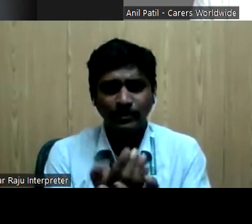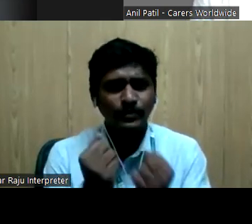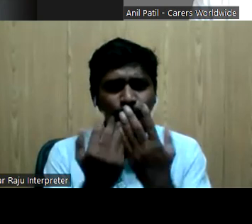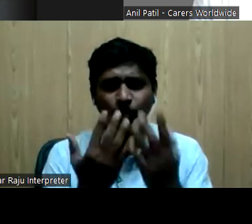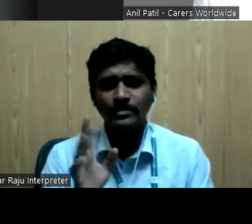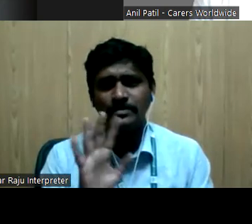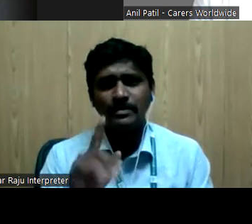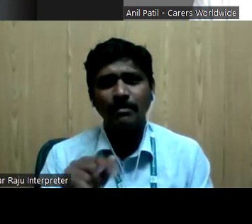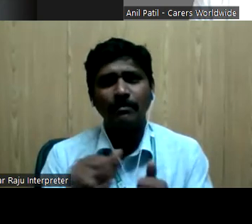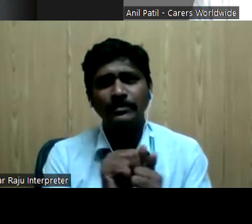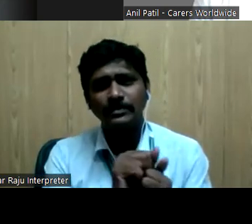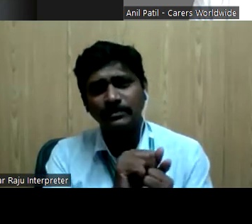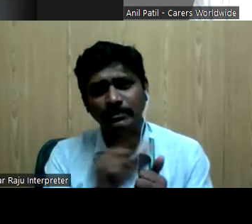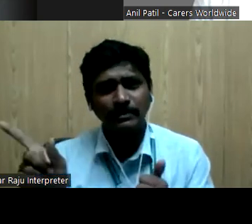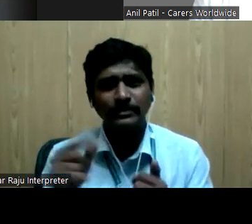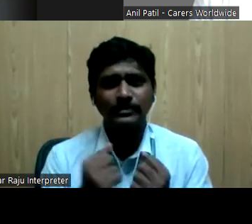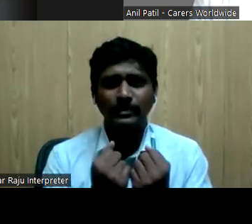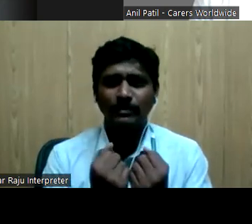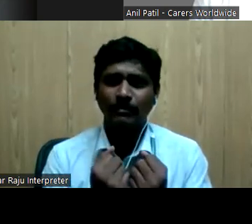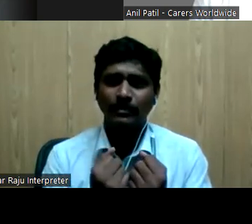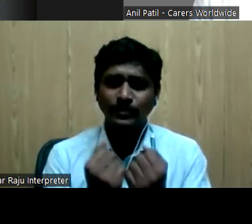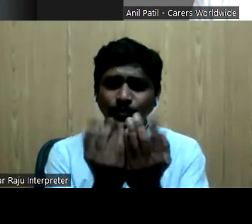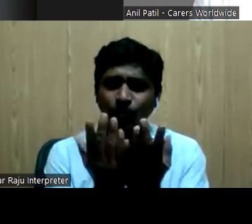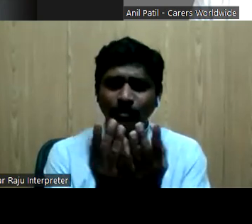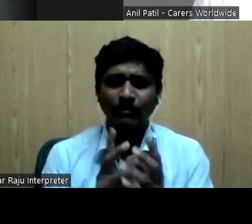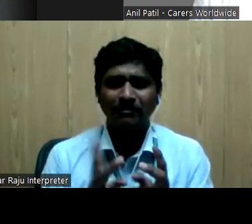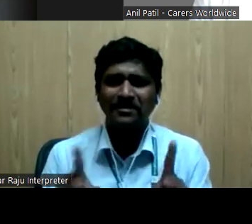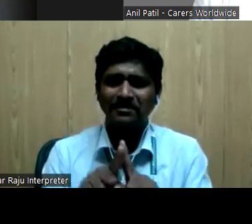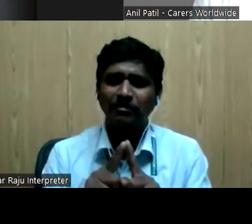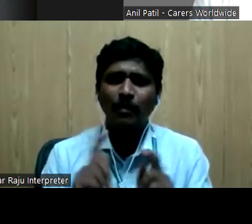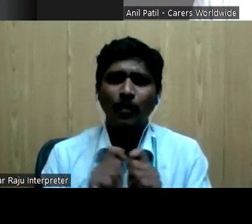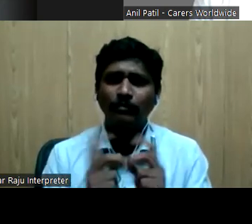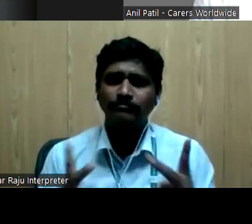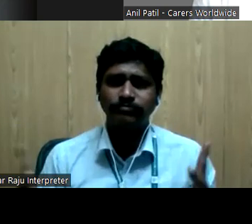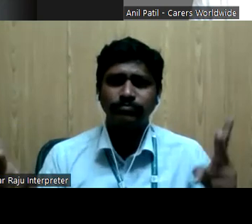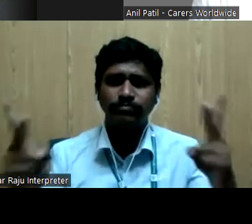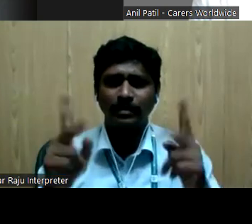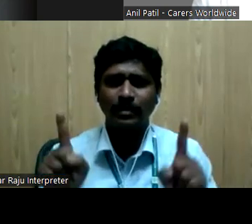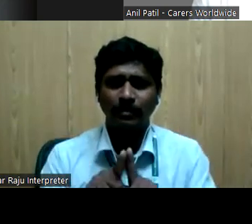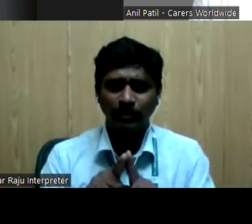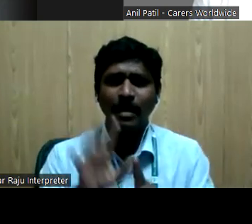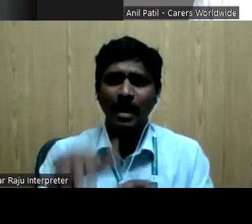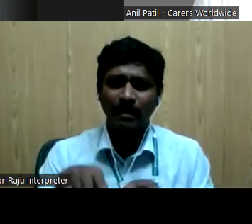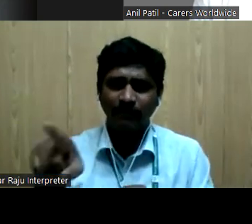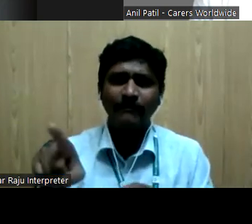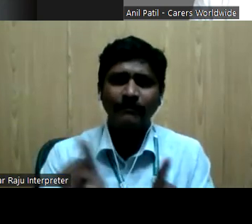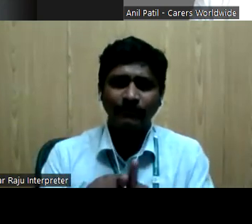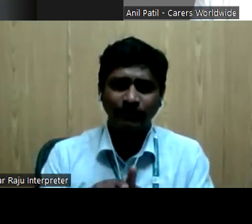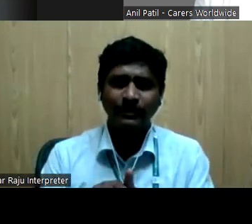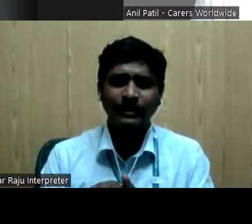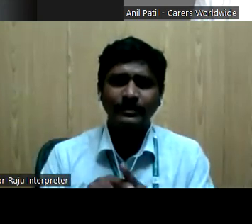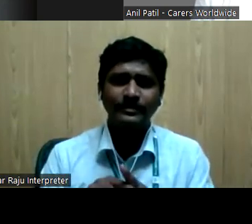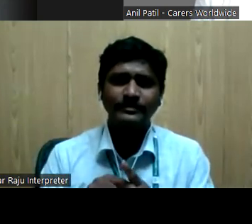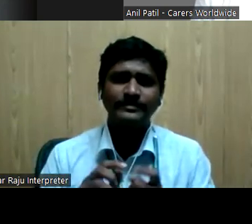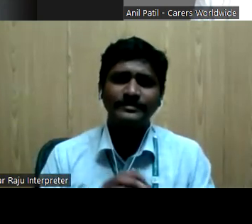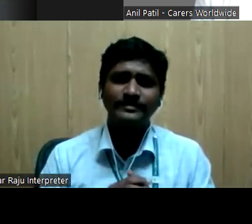village, every school has these, but multiple do. Or un resource centers may be respite care hota hai, jo avail kiya ja sakta